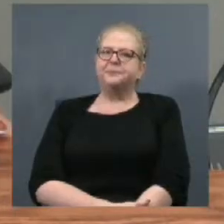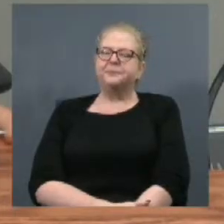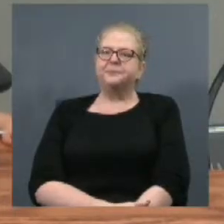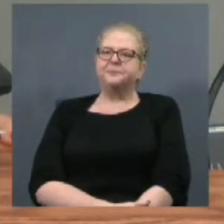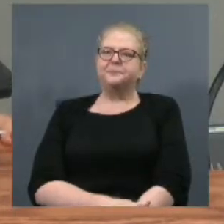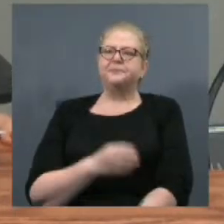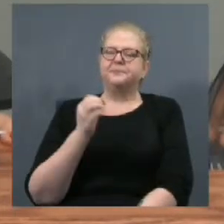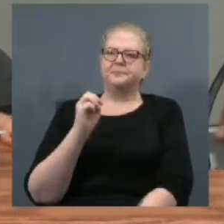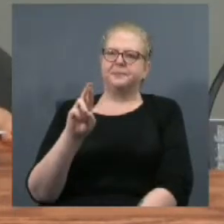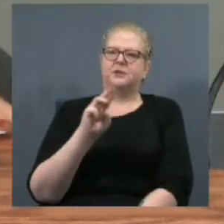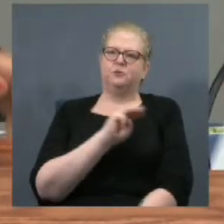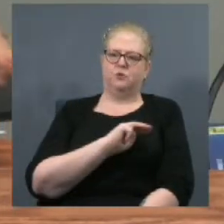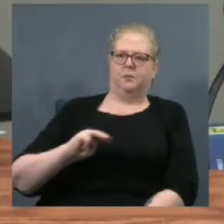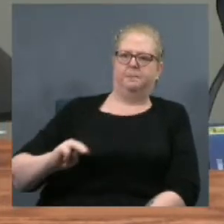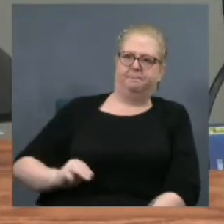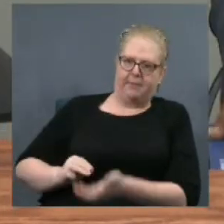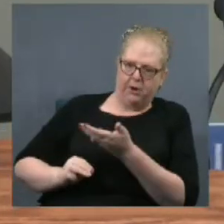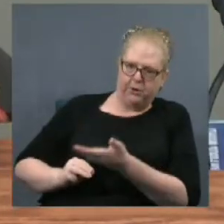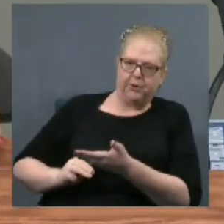Mr. Mayor and board members,